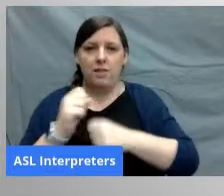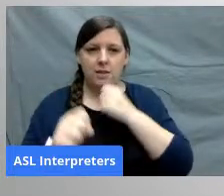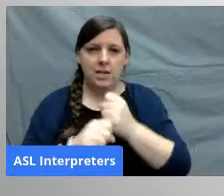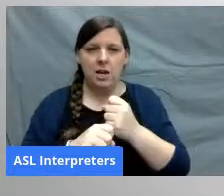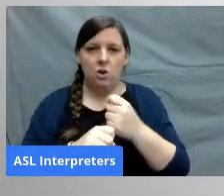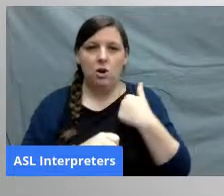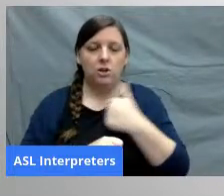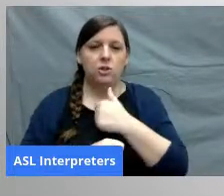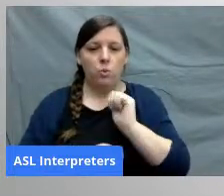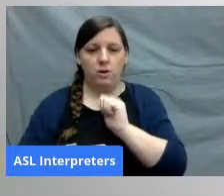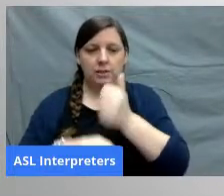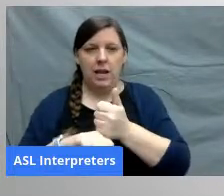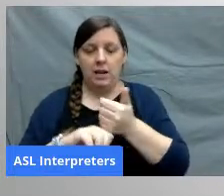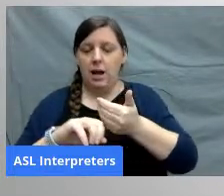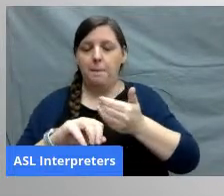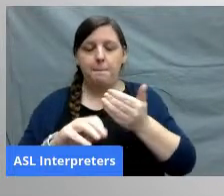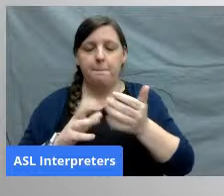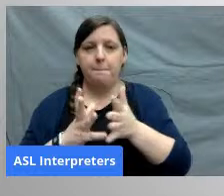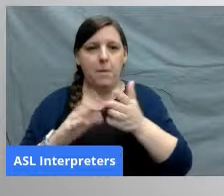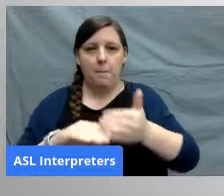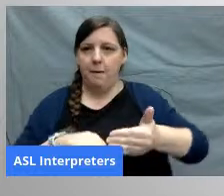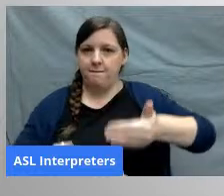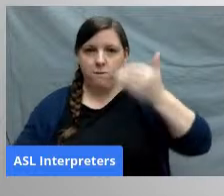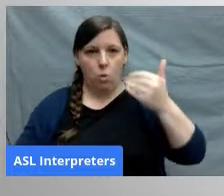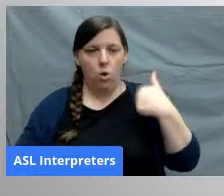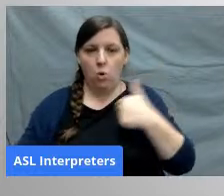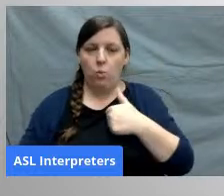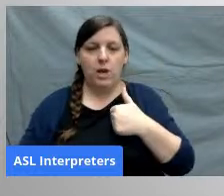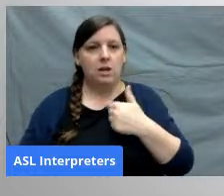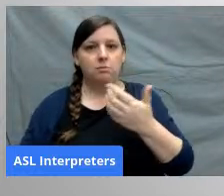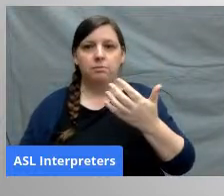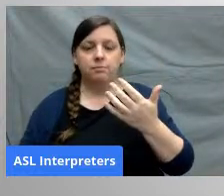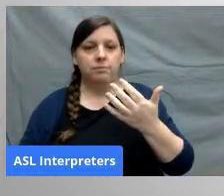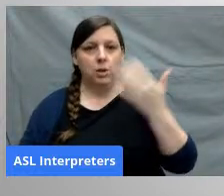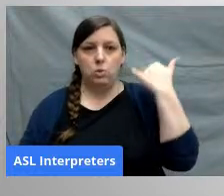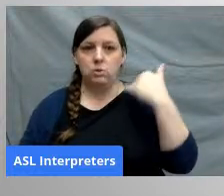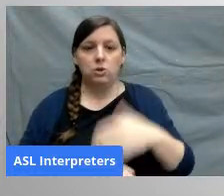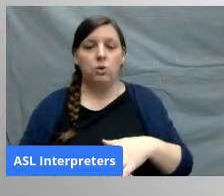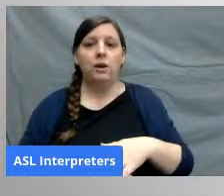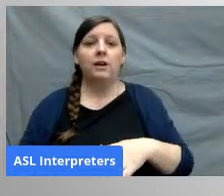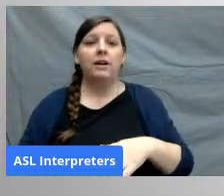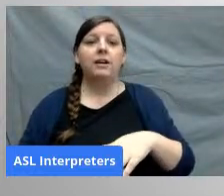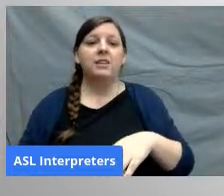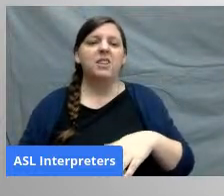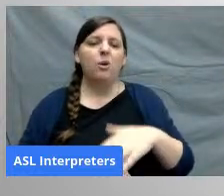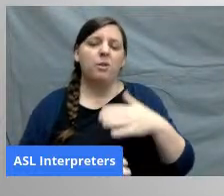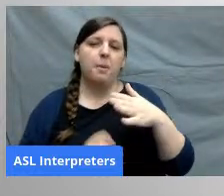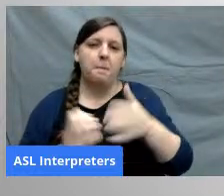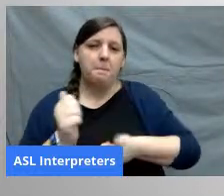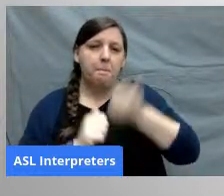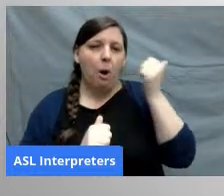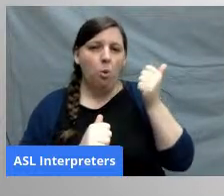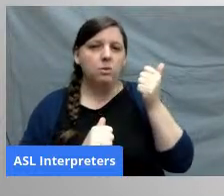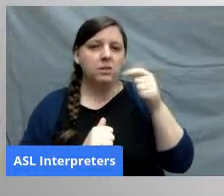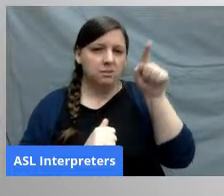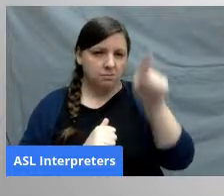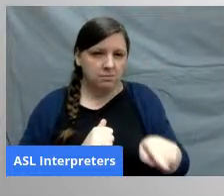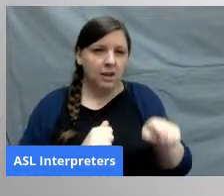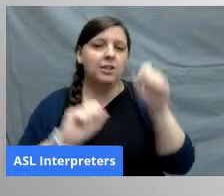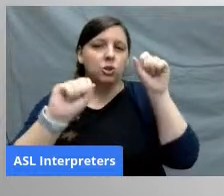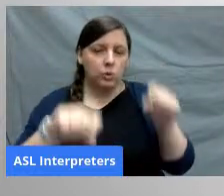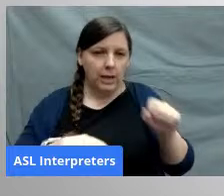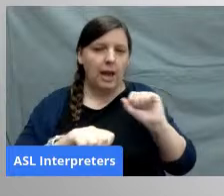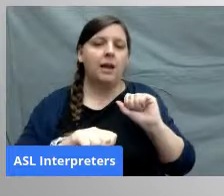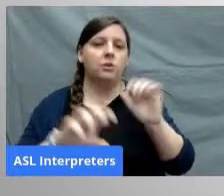used to go ahead and get you get the bulk of it. You can do early. So that's what you're seeing. And it